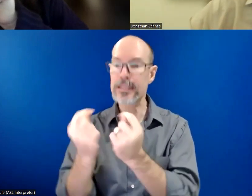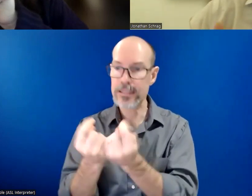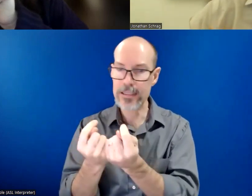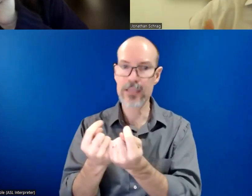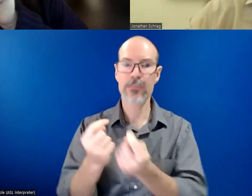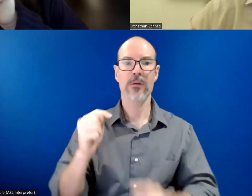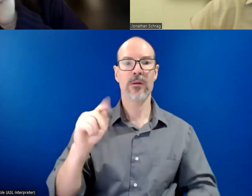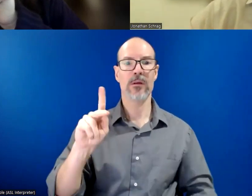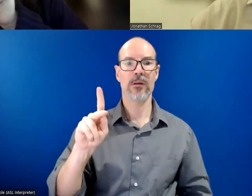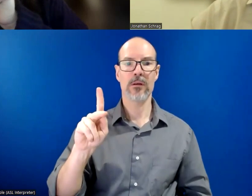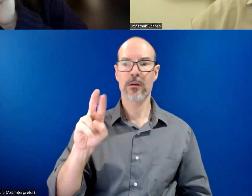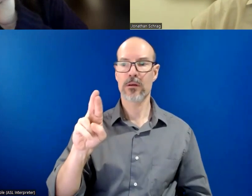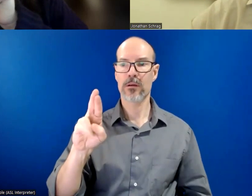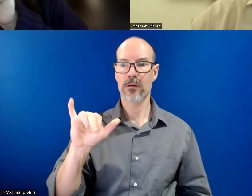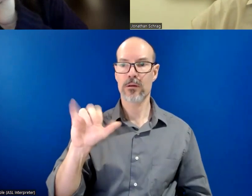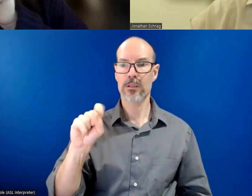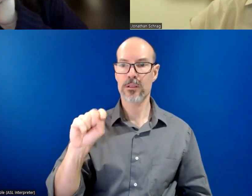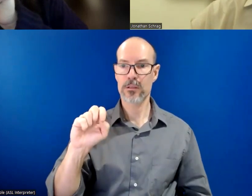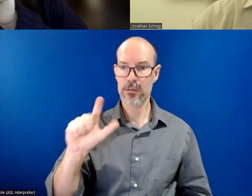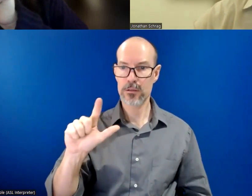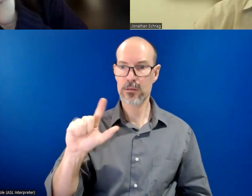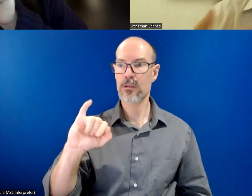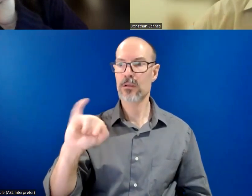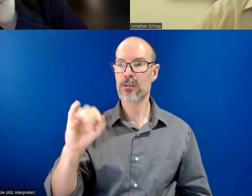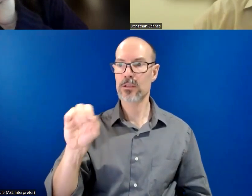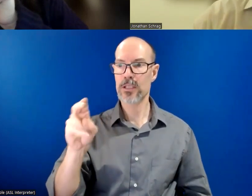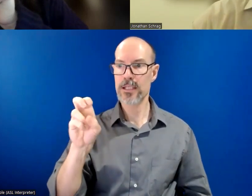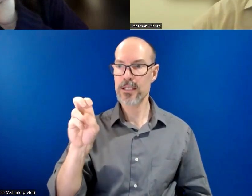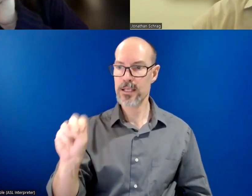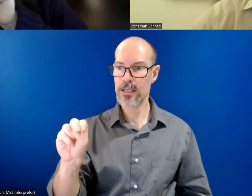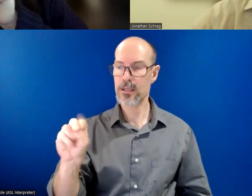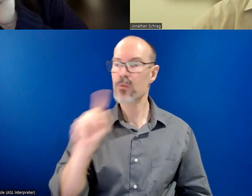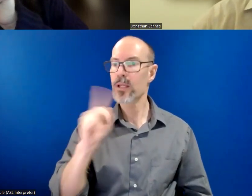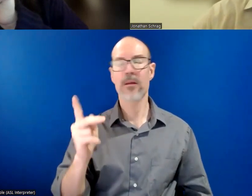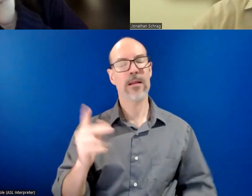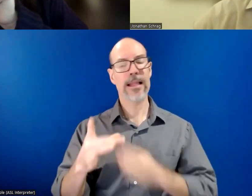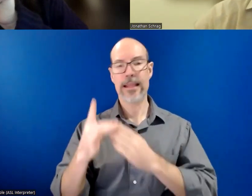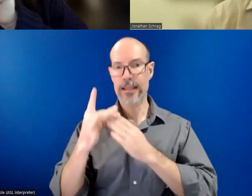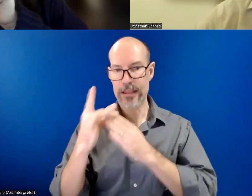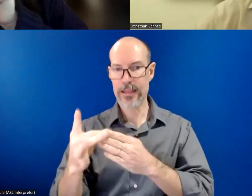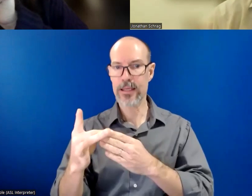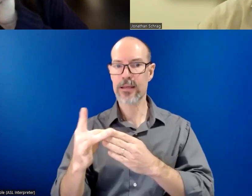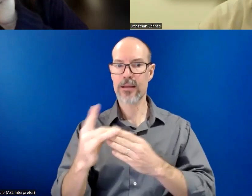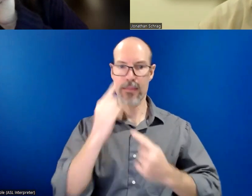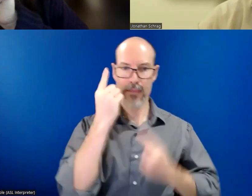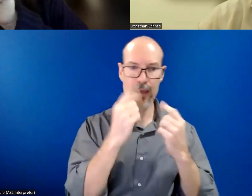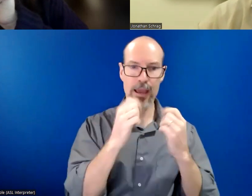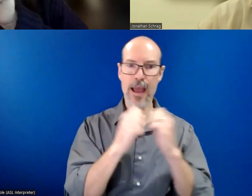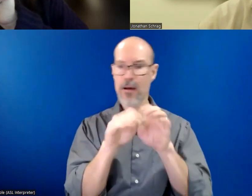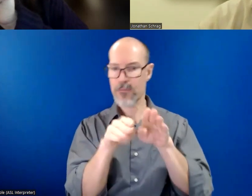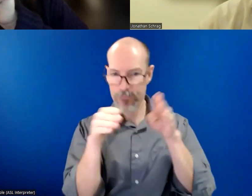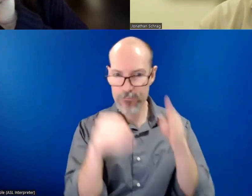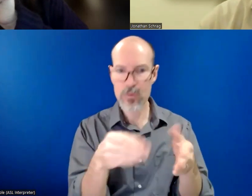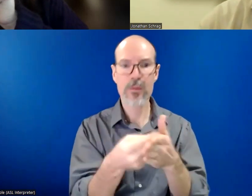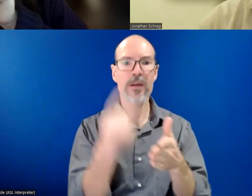around how we can engage with low-income and disadvantaged communities. This is really a cross-agency